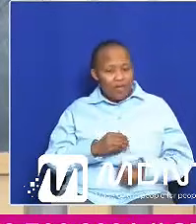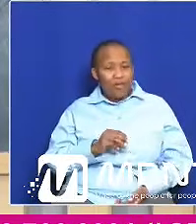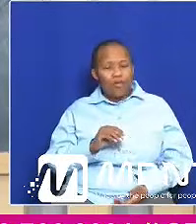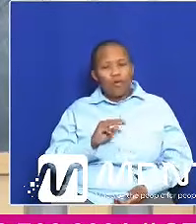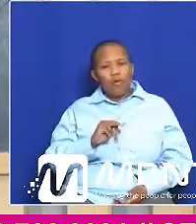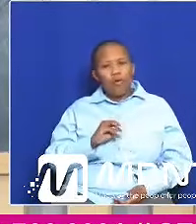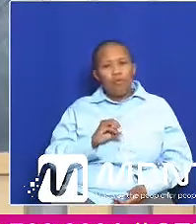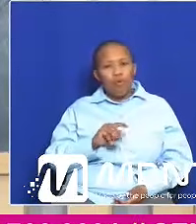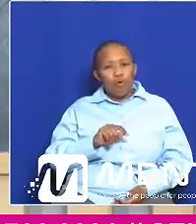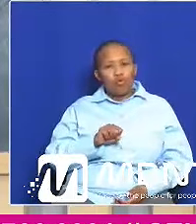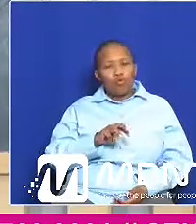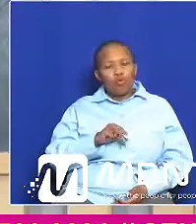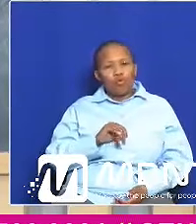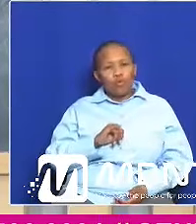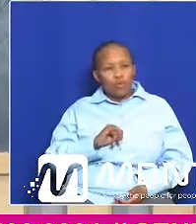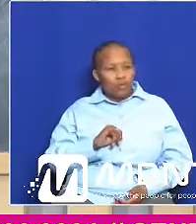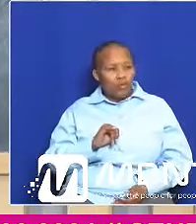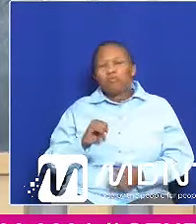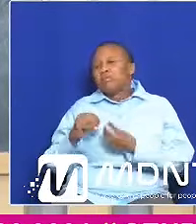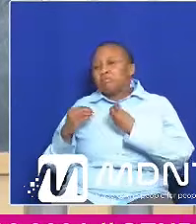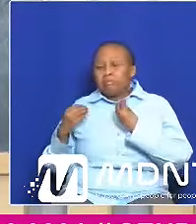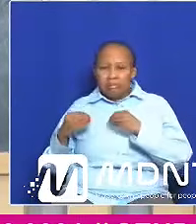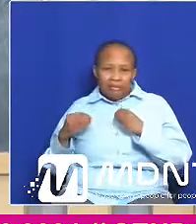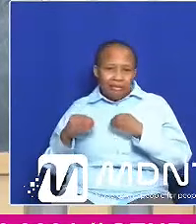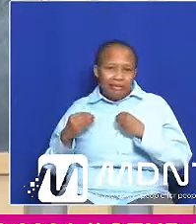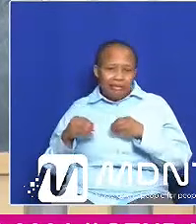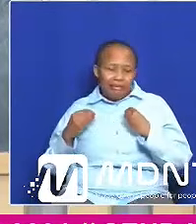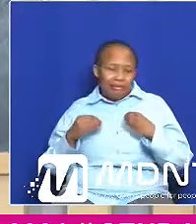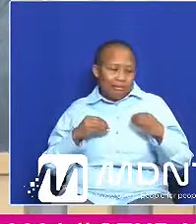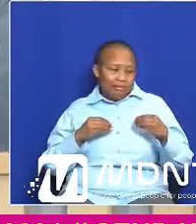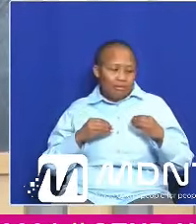business, no friendship, no. No, not friendship, but